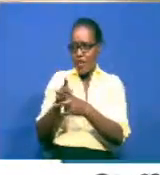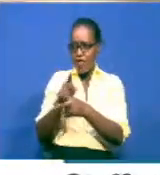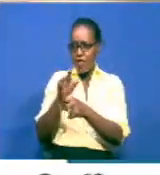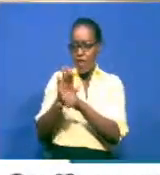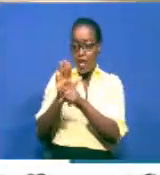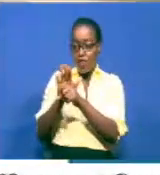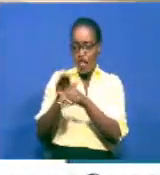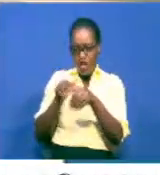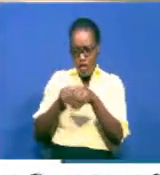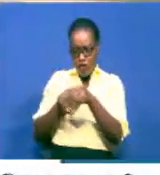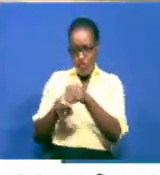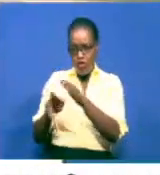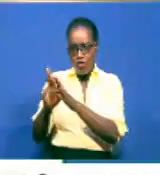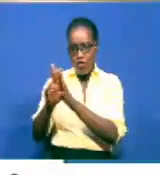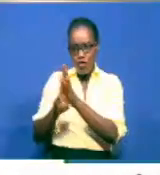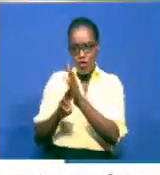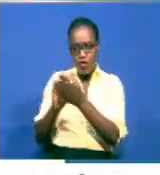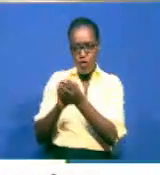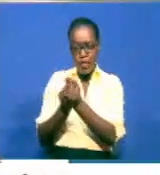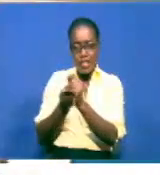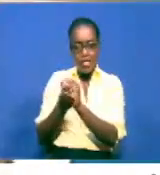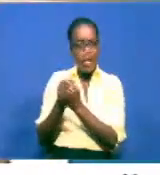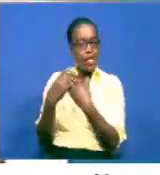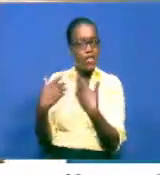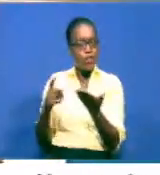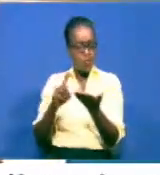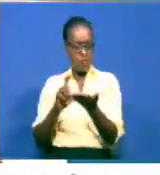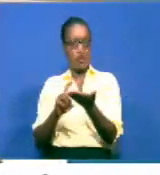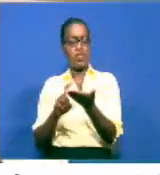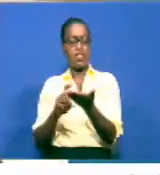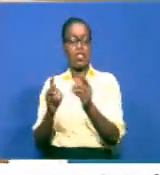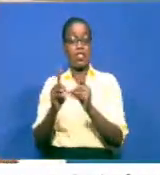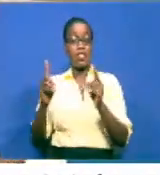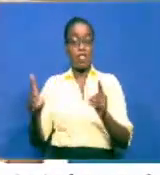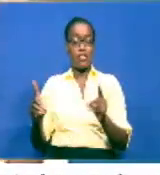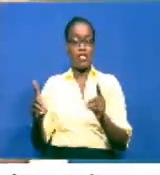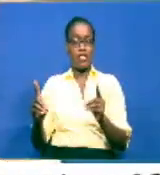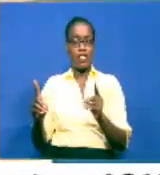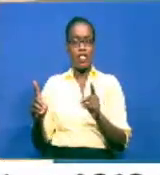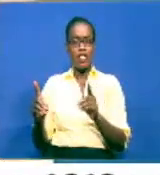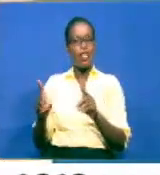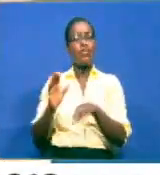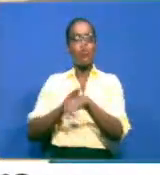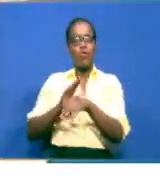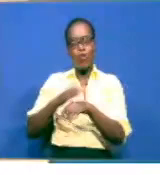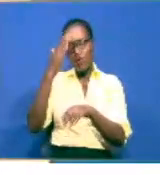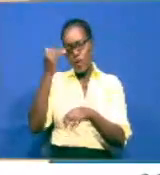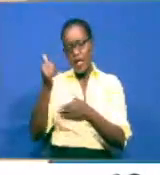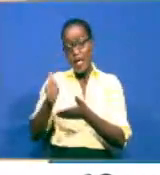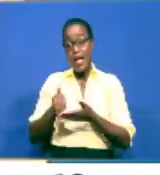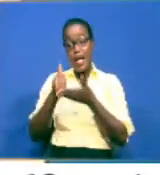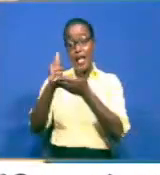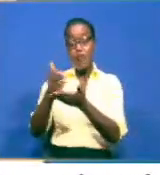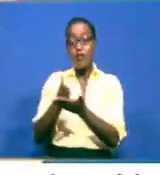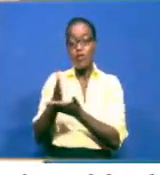rule, they're washing their hands, they're sanitizing, they're keeping that distance. And that is a good move because it will help